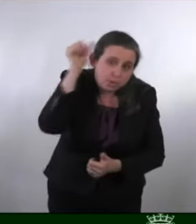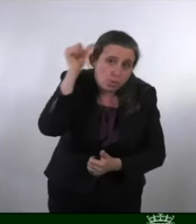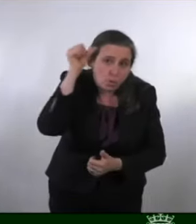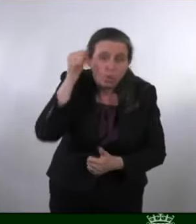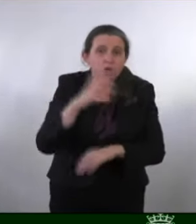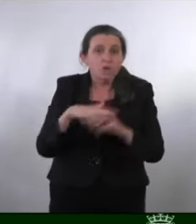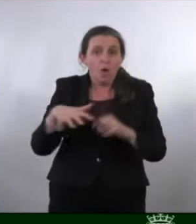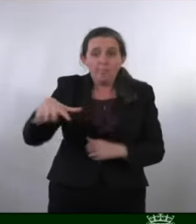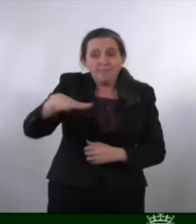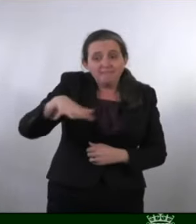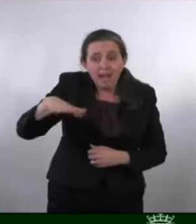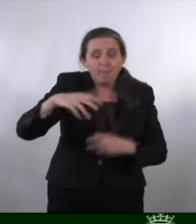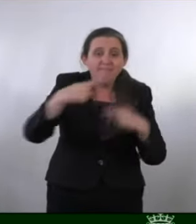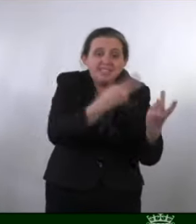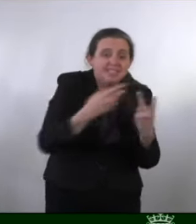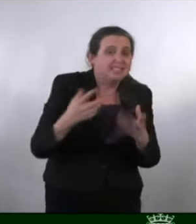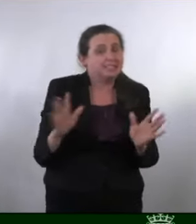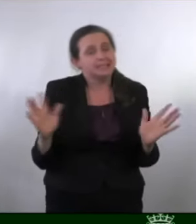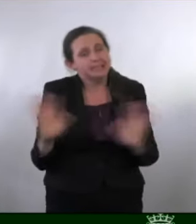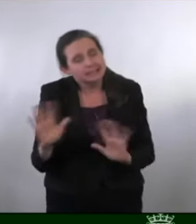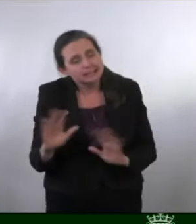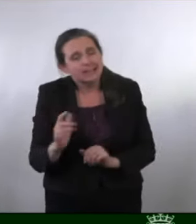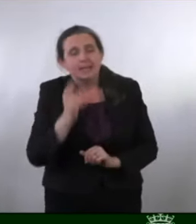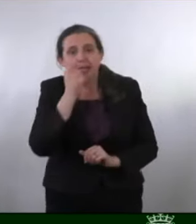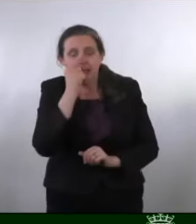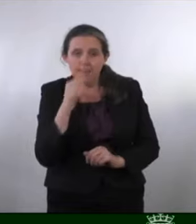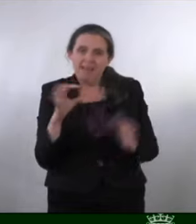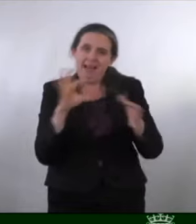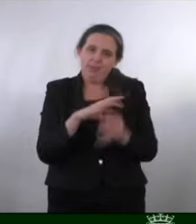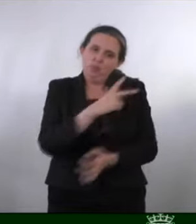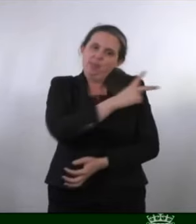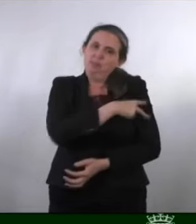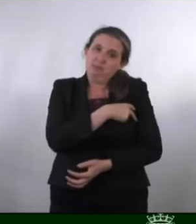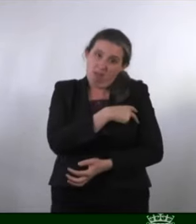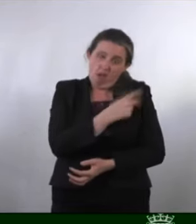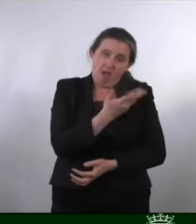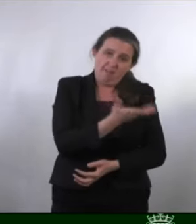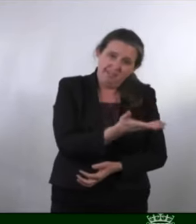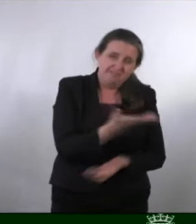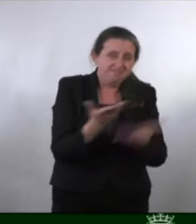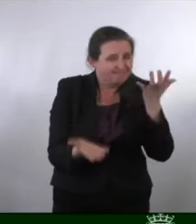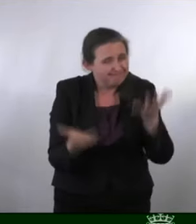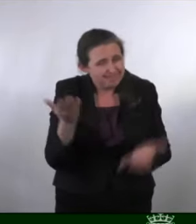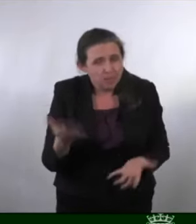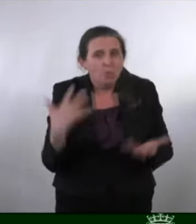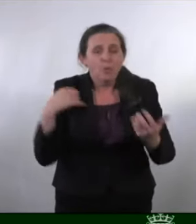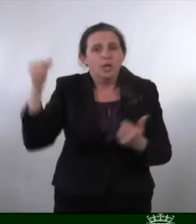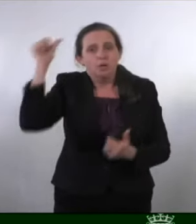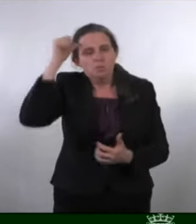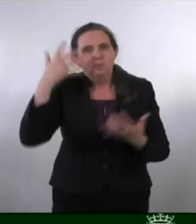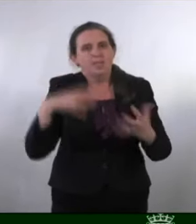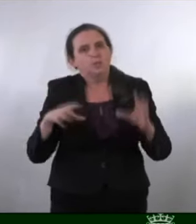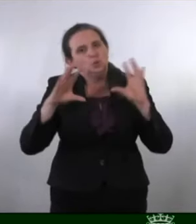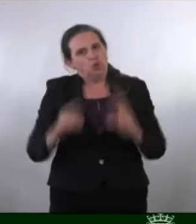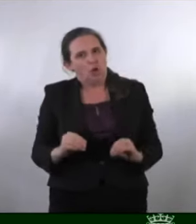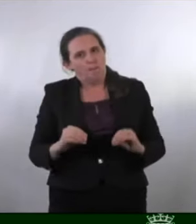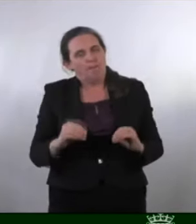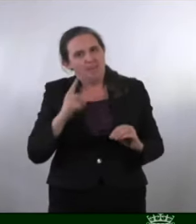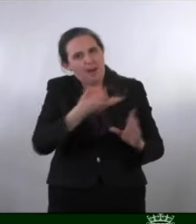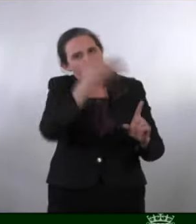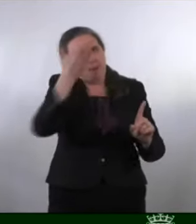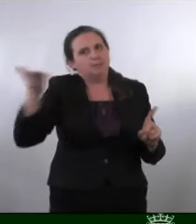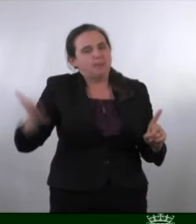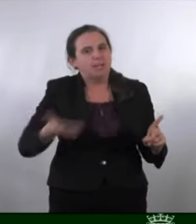it's the disease moving from care home to care home and through employees, and we've got to stop that as well.